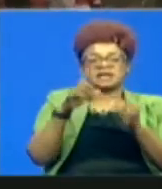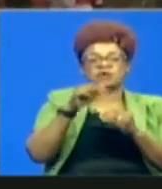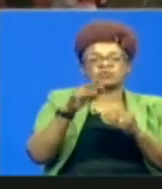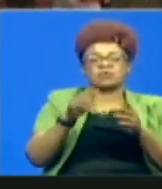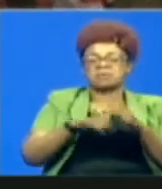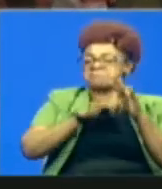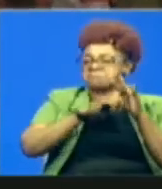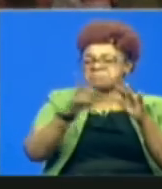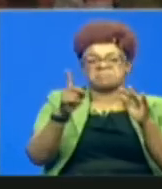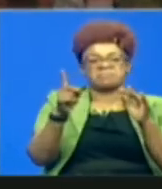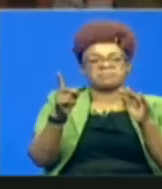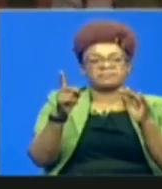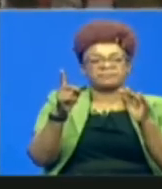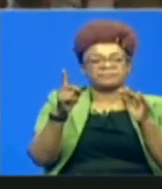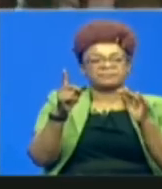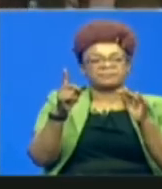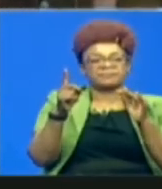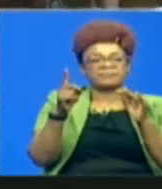the scene.